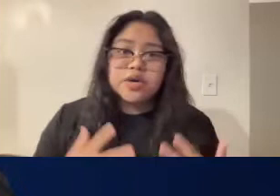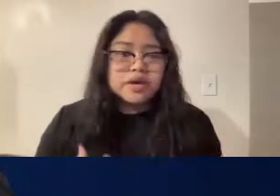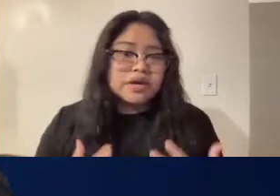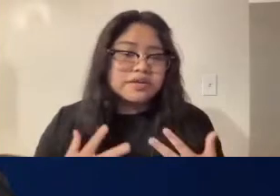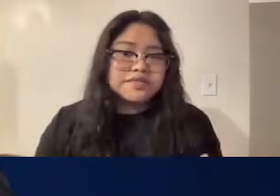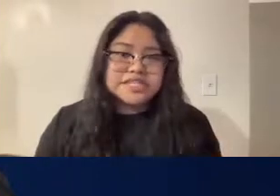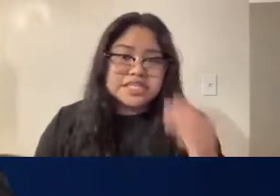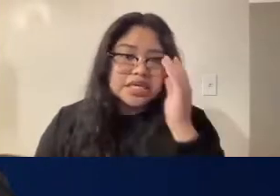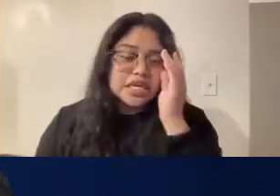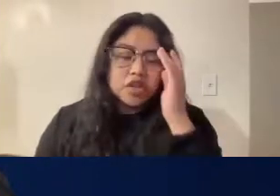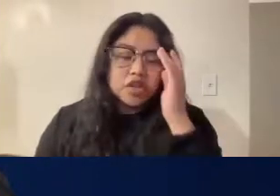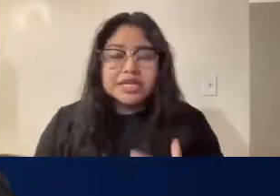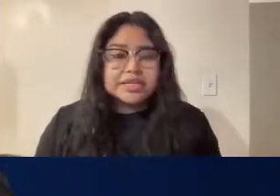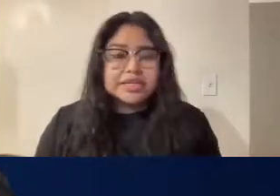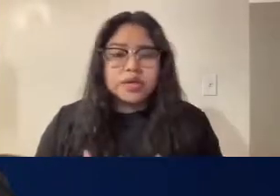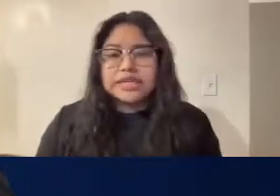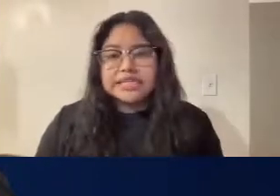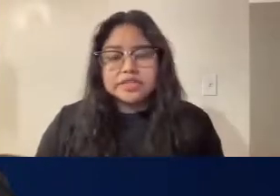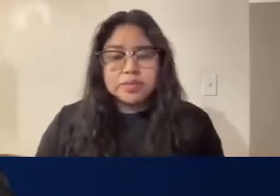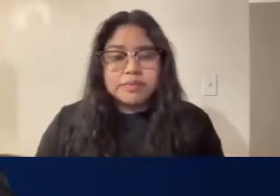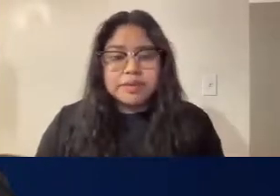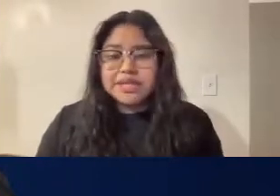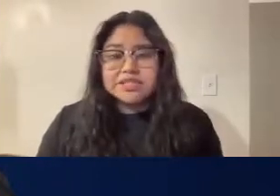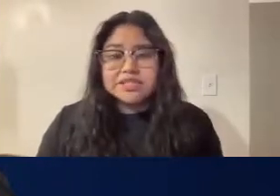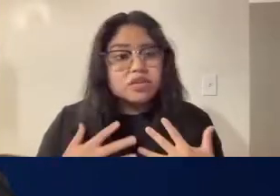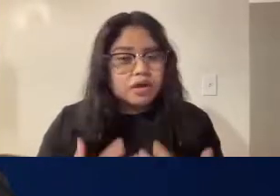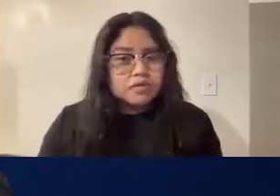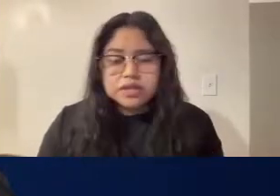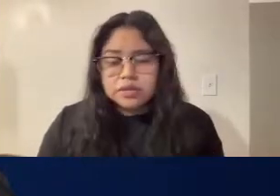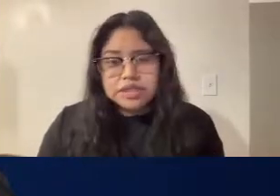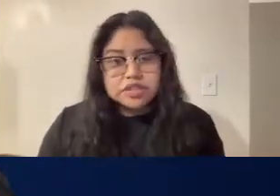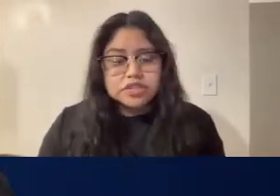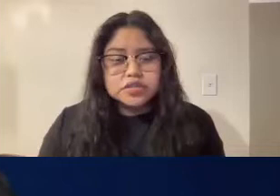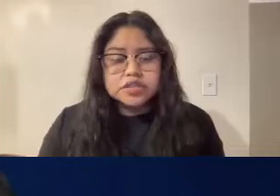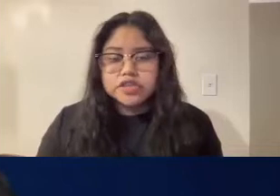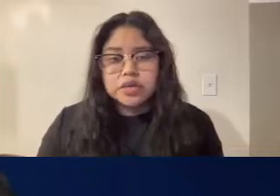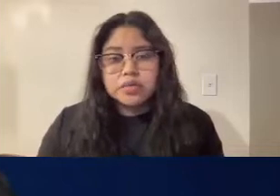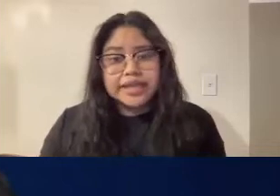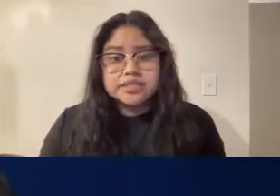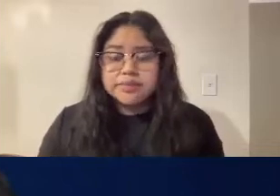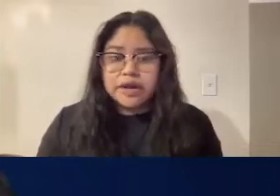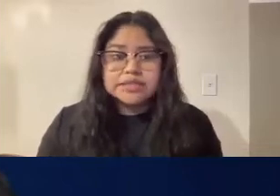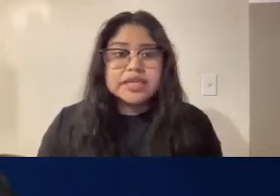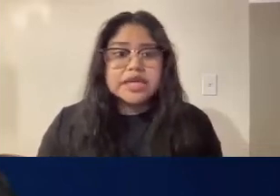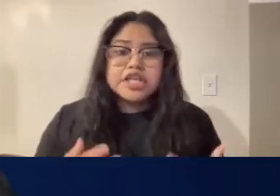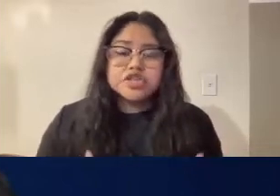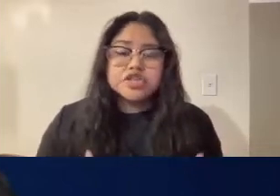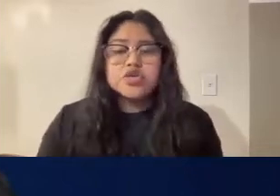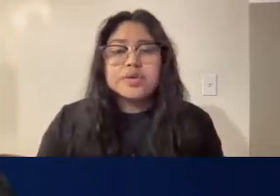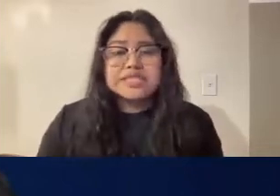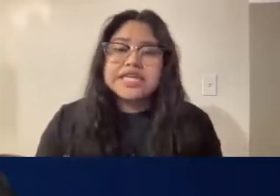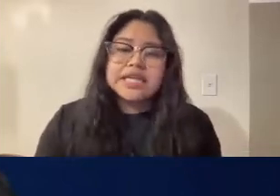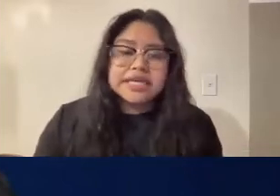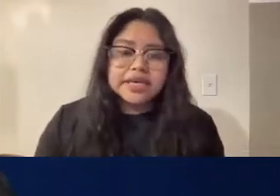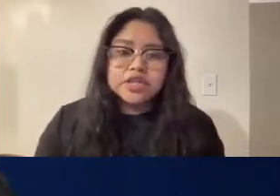before that we are investing in a lot in this organizing department because there's a lot of work that we need to do to make sure that we elect Democrats. And so